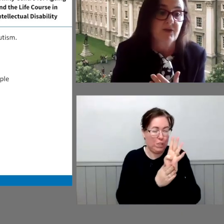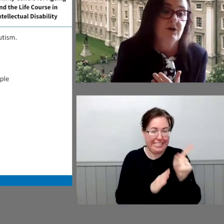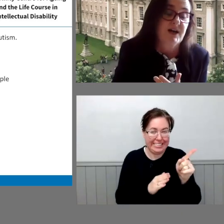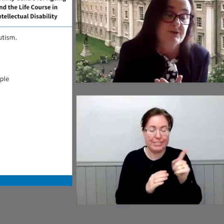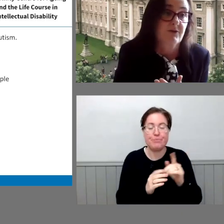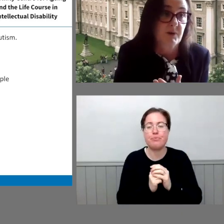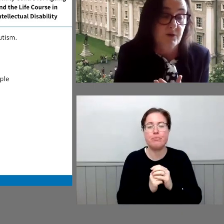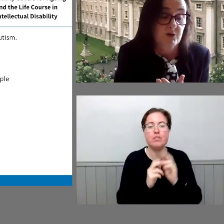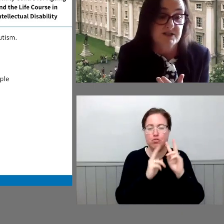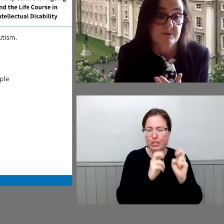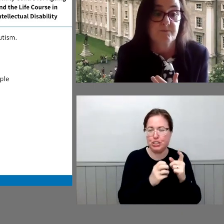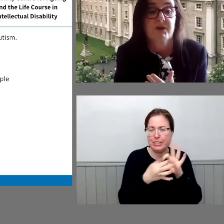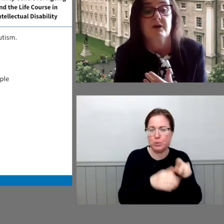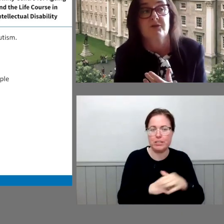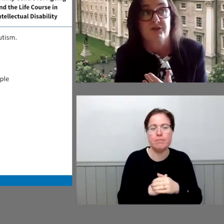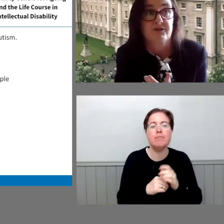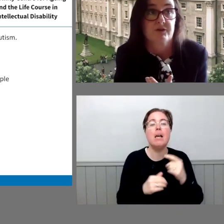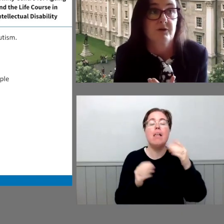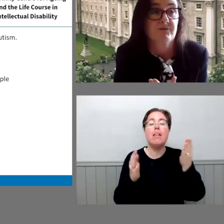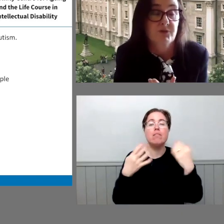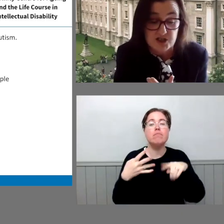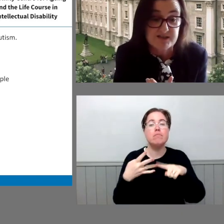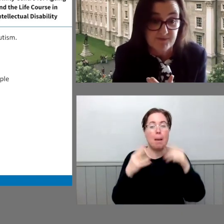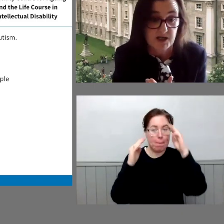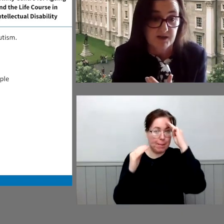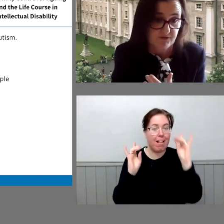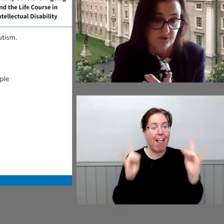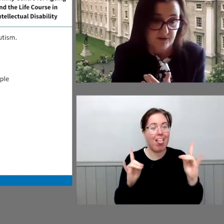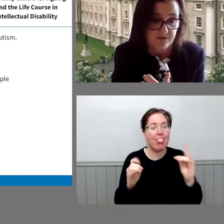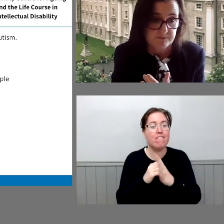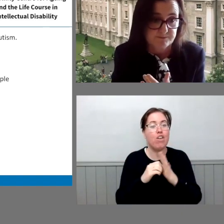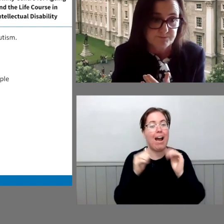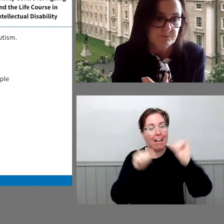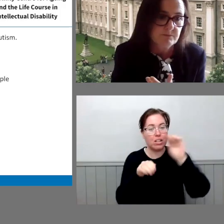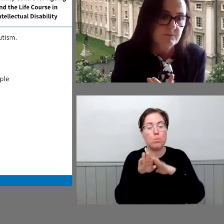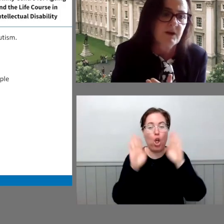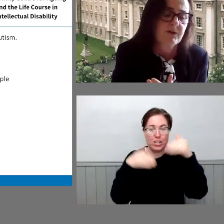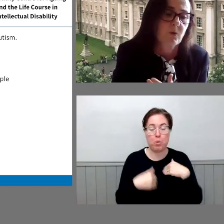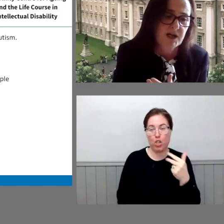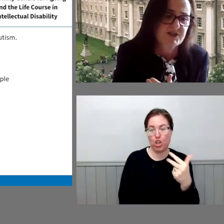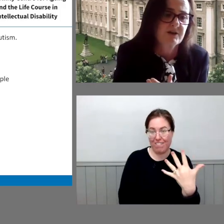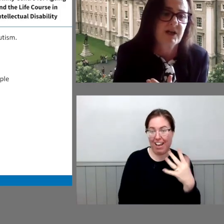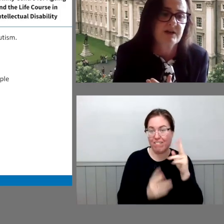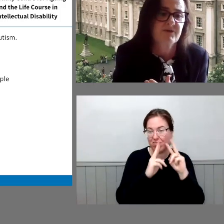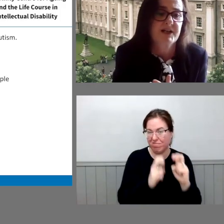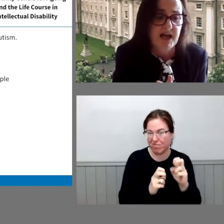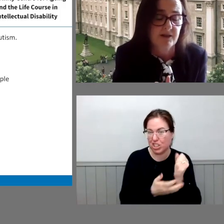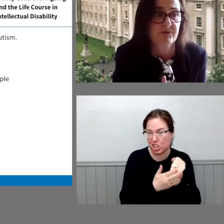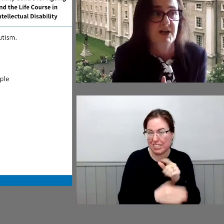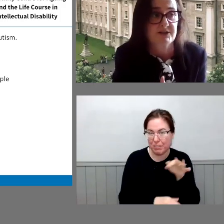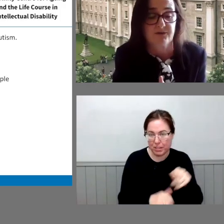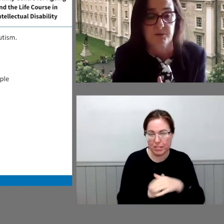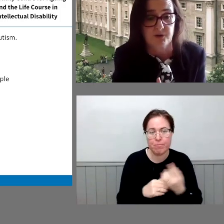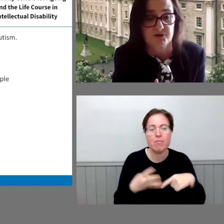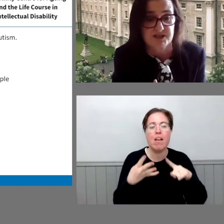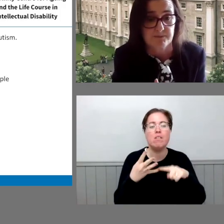Mental health of adults with autism consisted of 35 studies, and the quality of life and